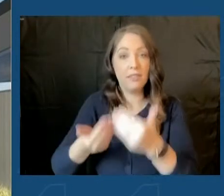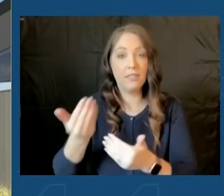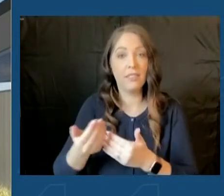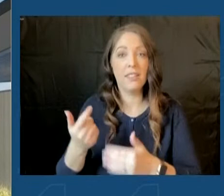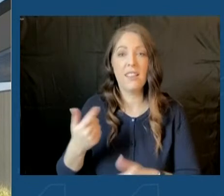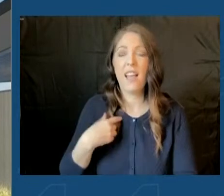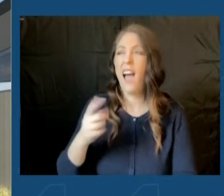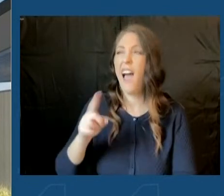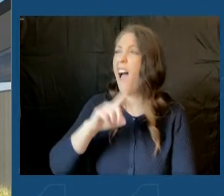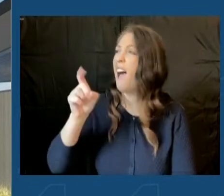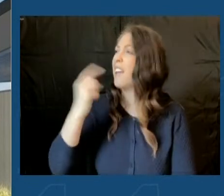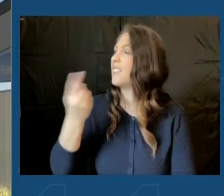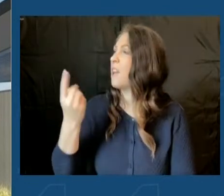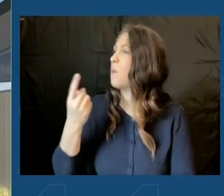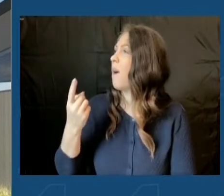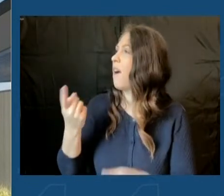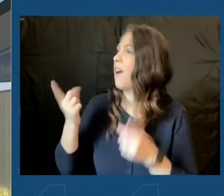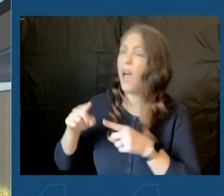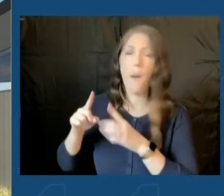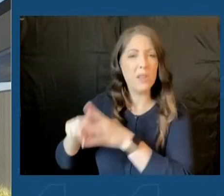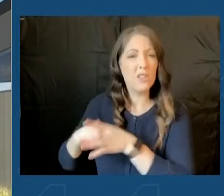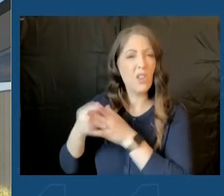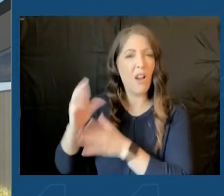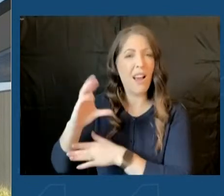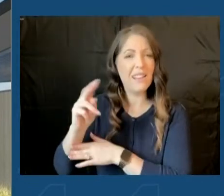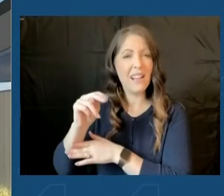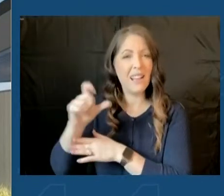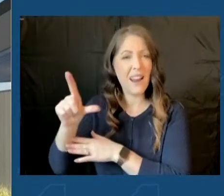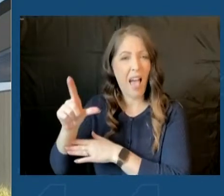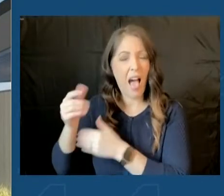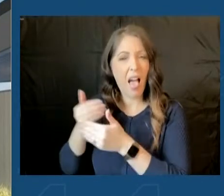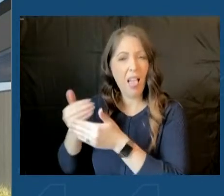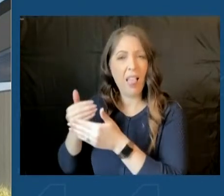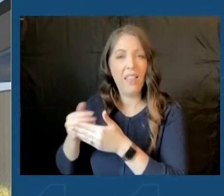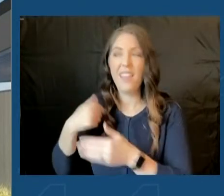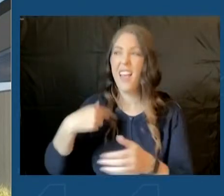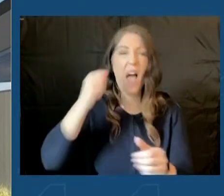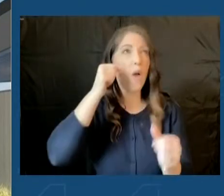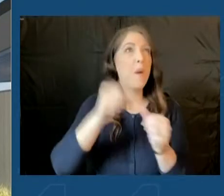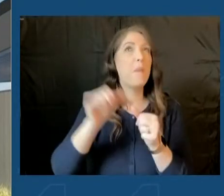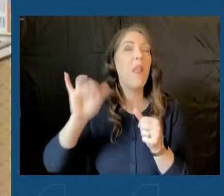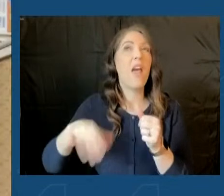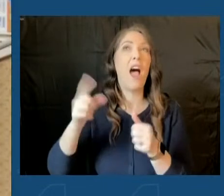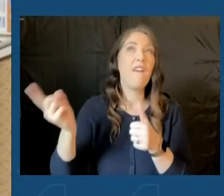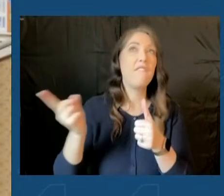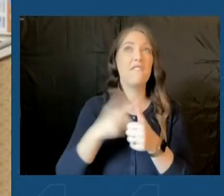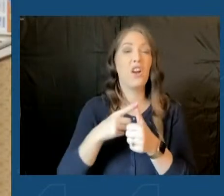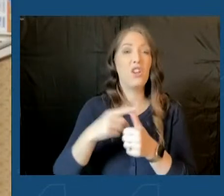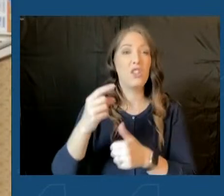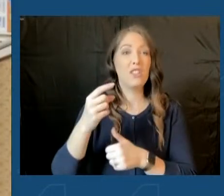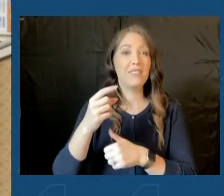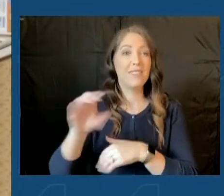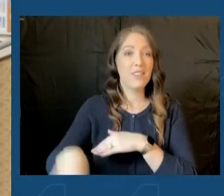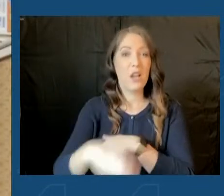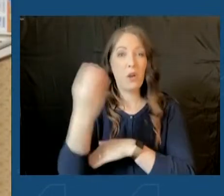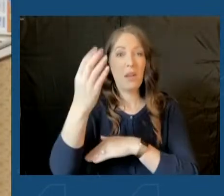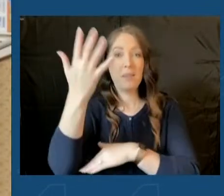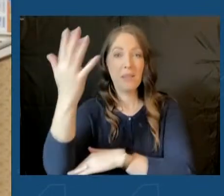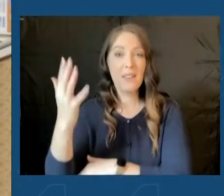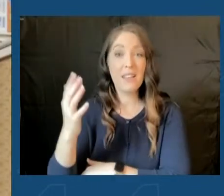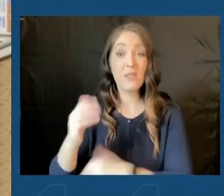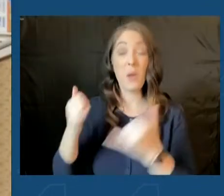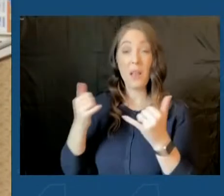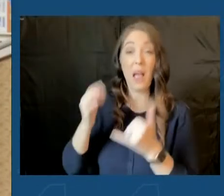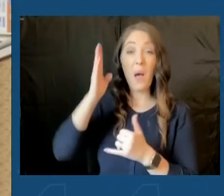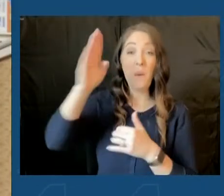start at Canal Side? And I remember that first Christmas tree we had, it was a pile of mud down there, but we were gonna have our first tree lighting down there.